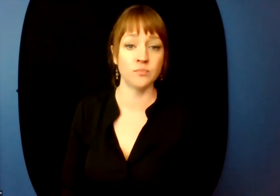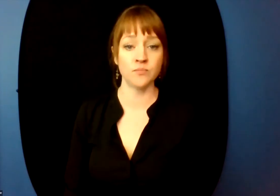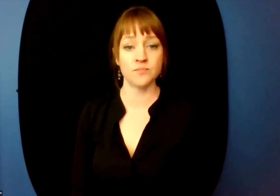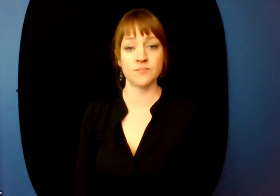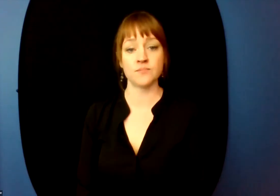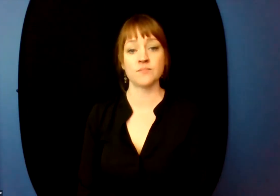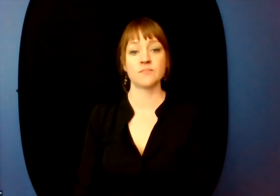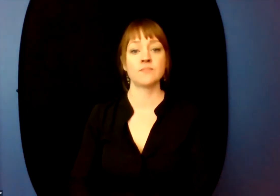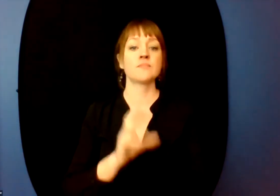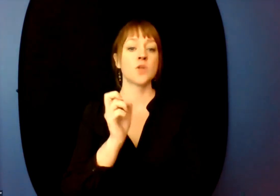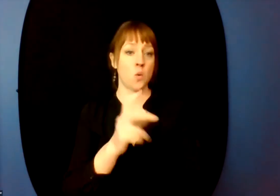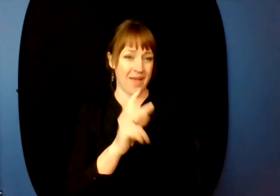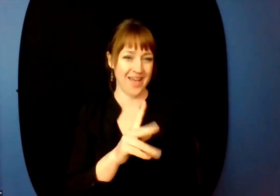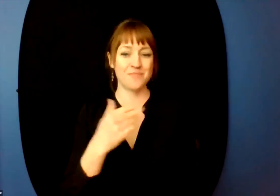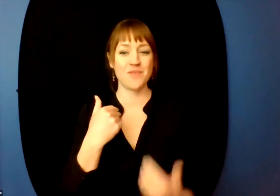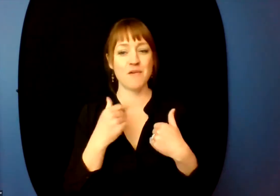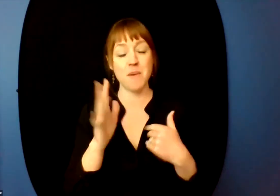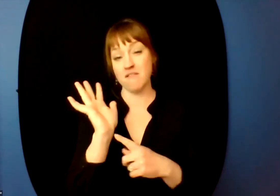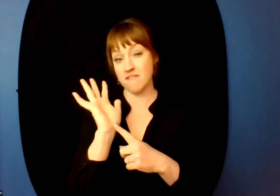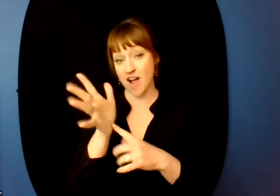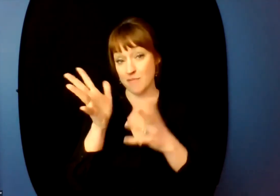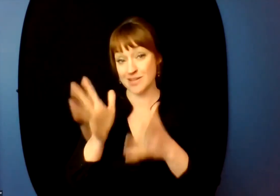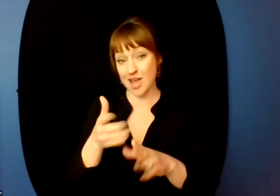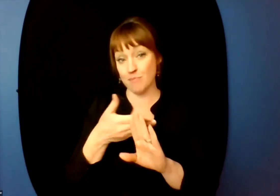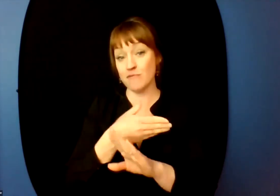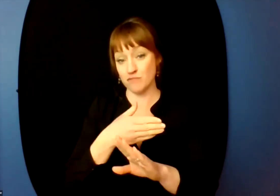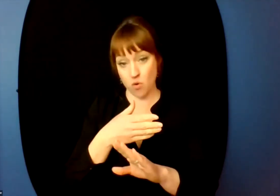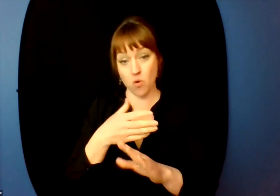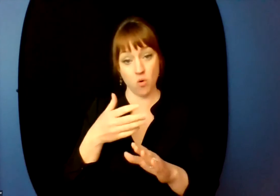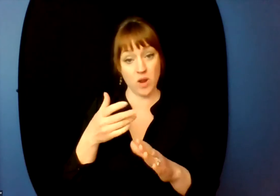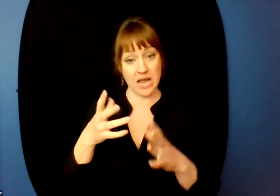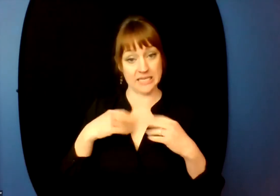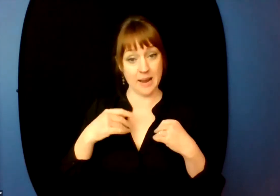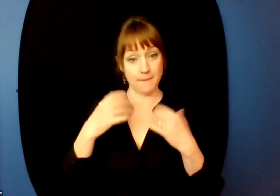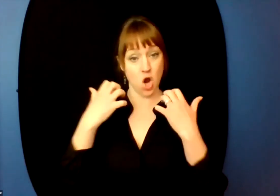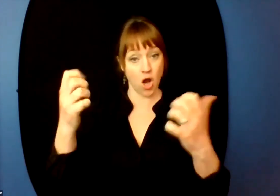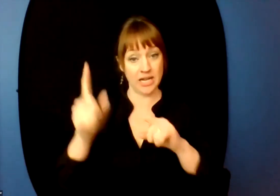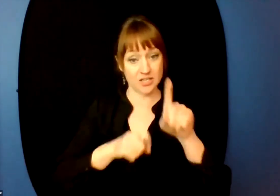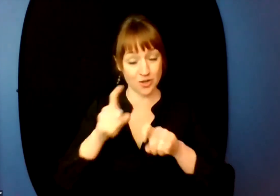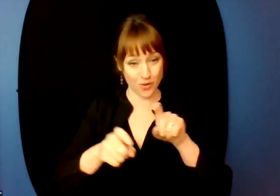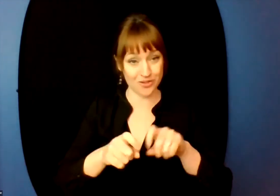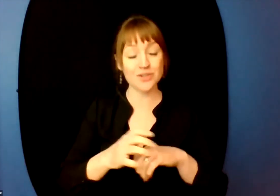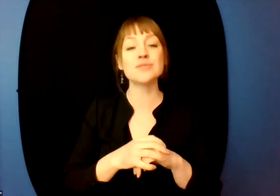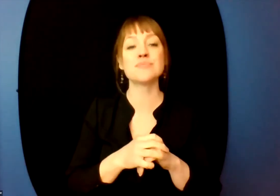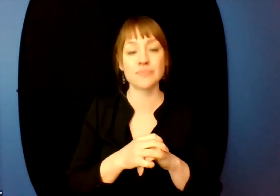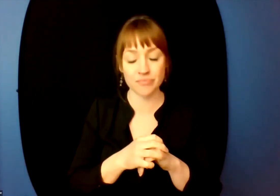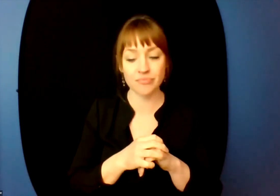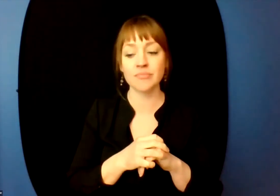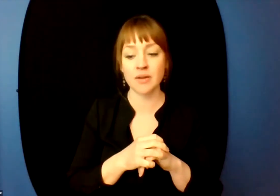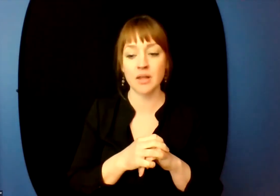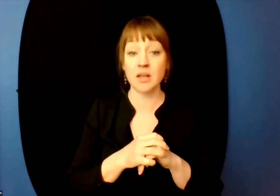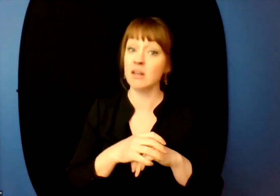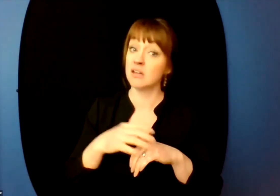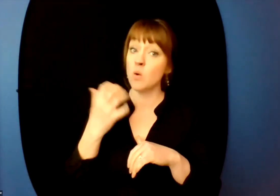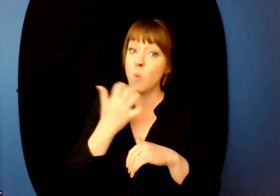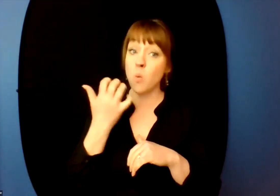that. Okay, we have about 5 minutes left before we start taking audience questions. So I do, this can be overwhelming. It can